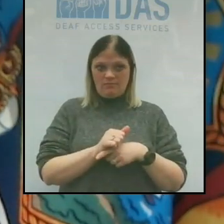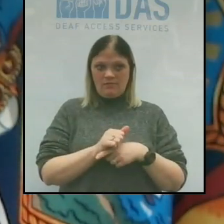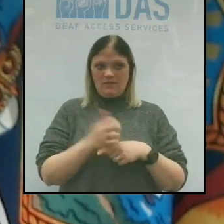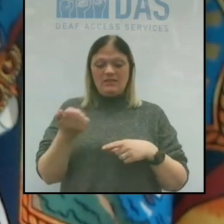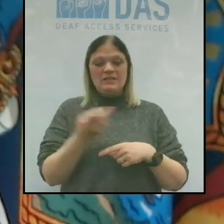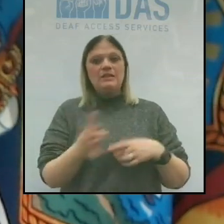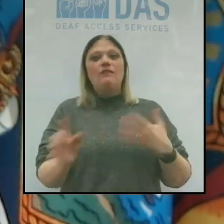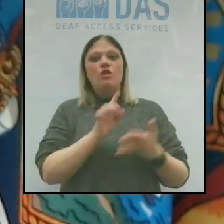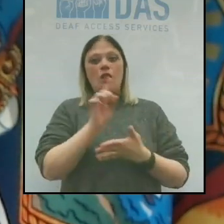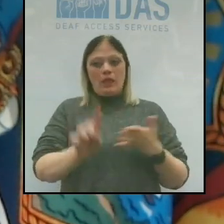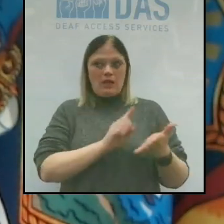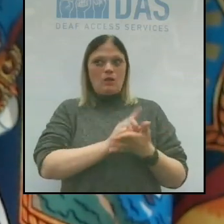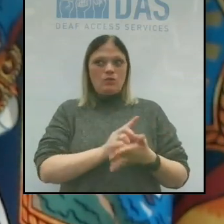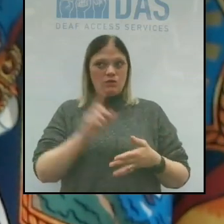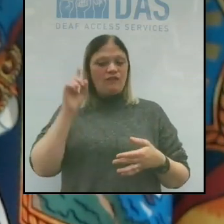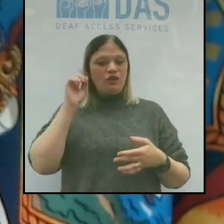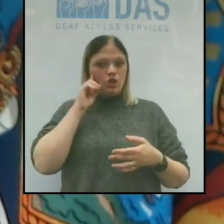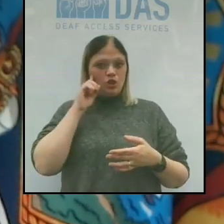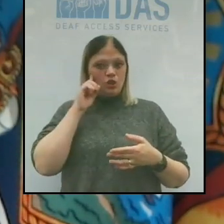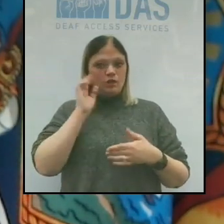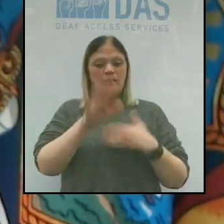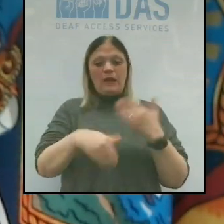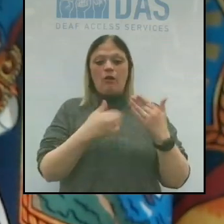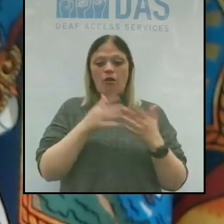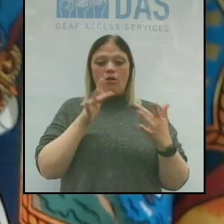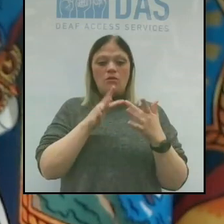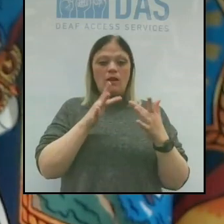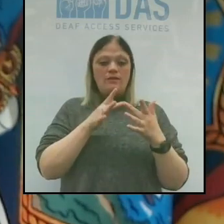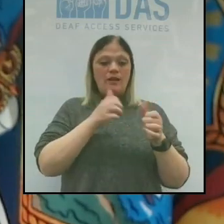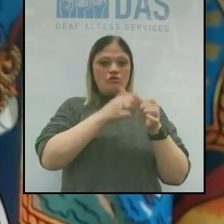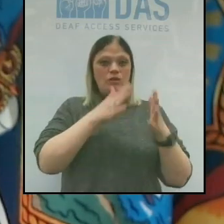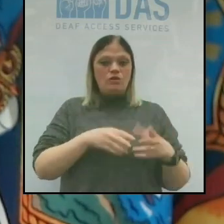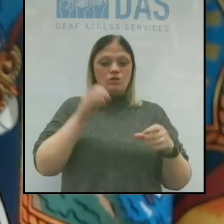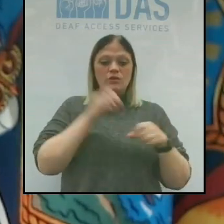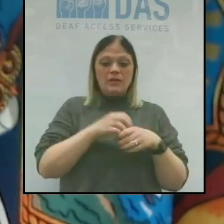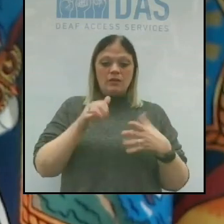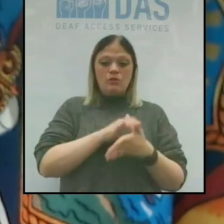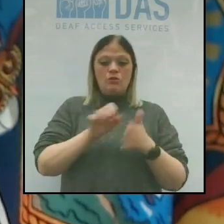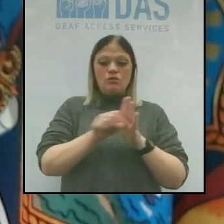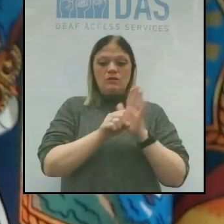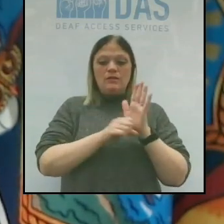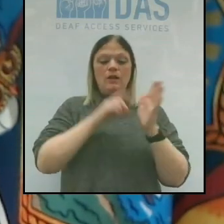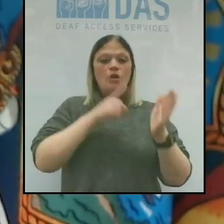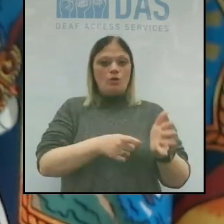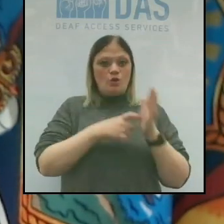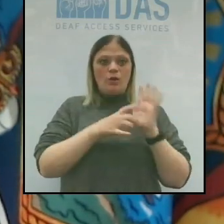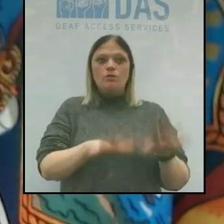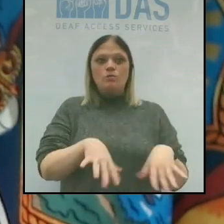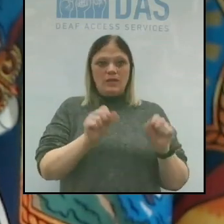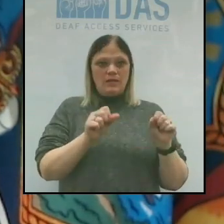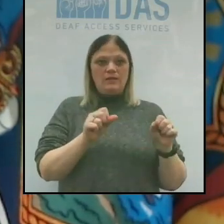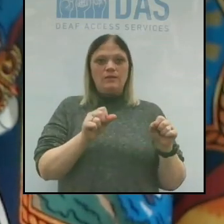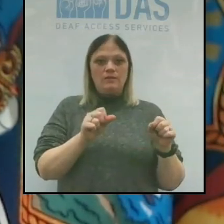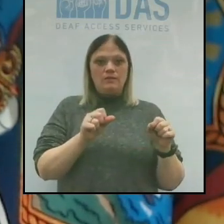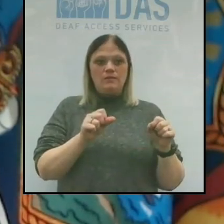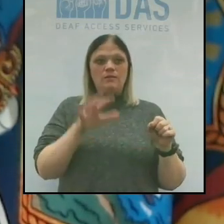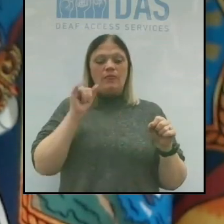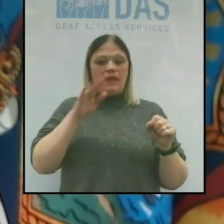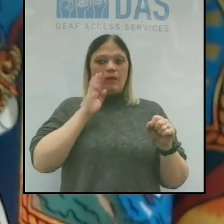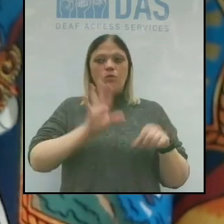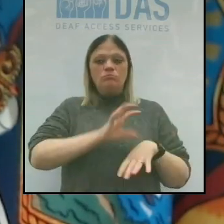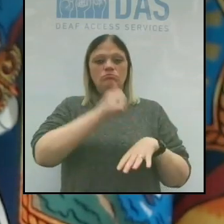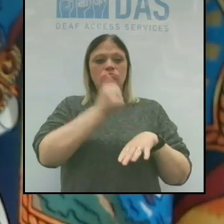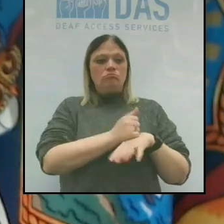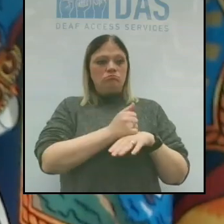several hours from what we've heard that all contact tracers in New York State will be required to take. and that will lay out the plan